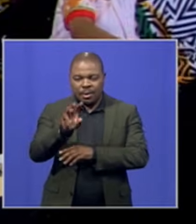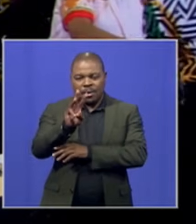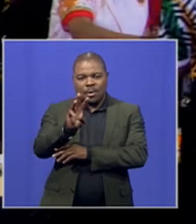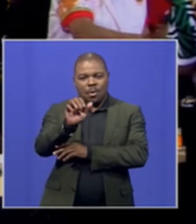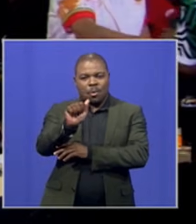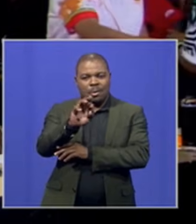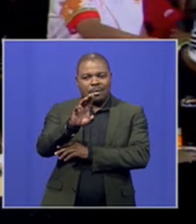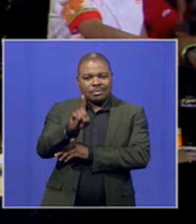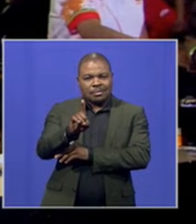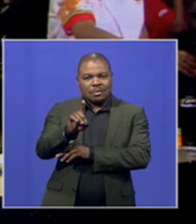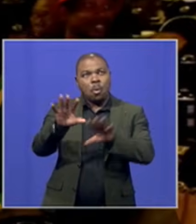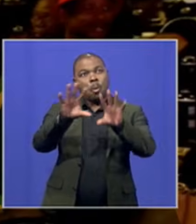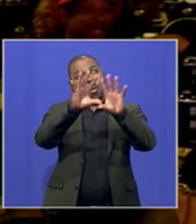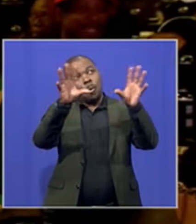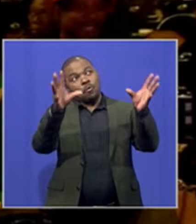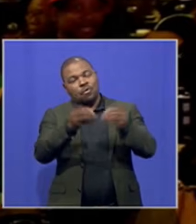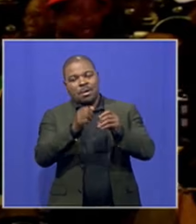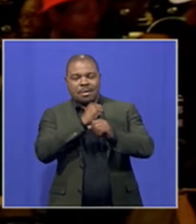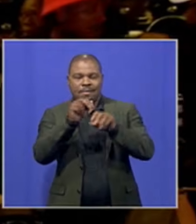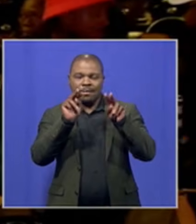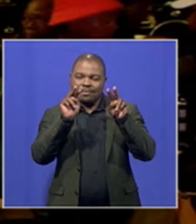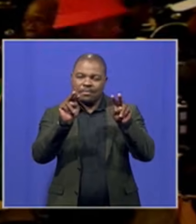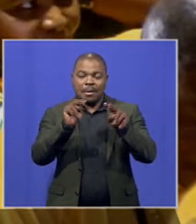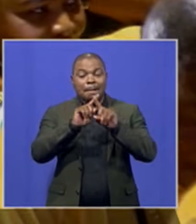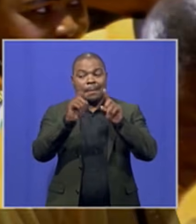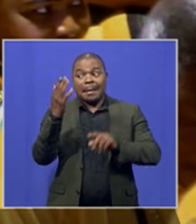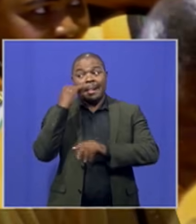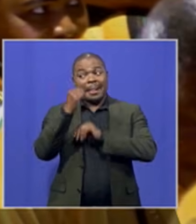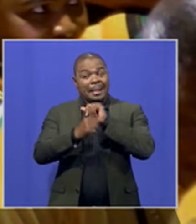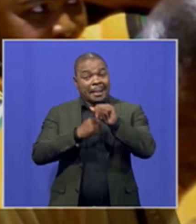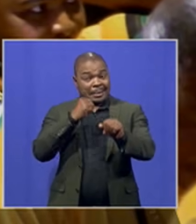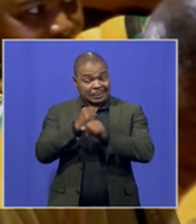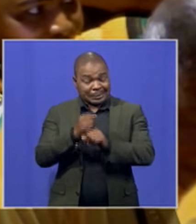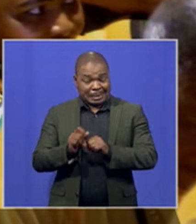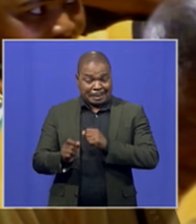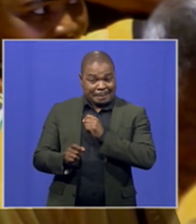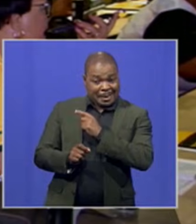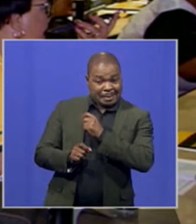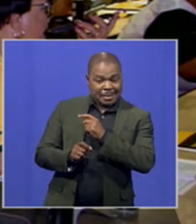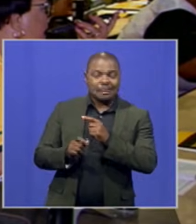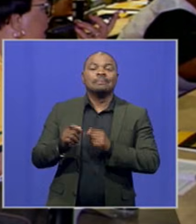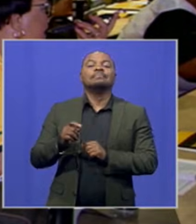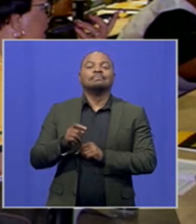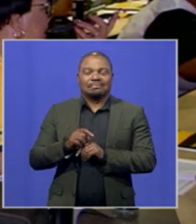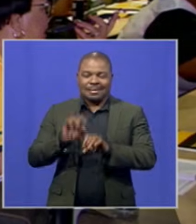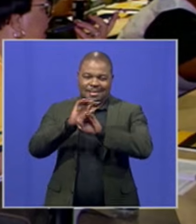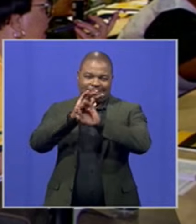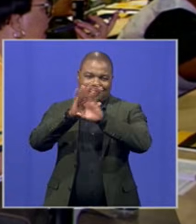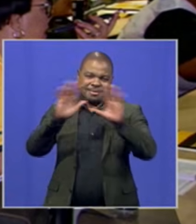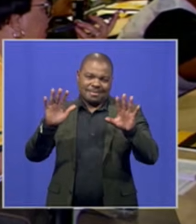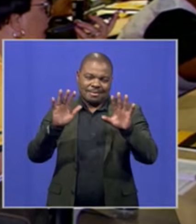sa shebi ka kakaretso jwale selemong se fitileng ke mo he ho ilahla ha bonahala hantle hore ANC ise